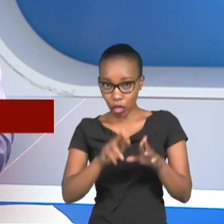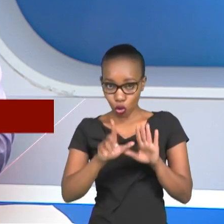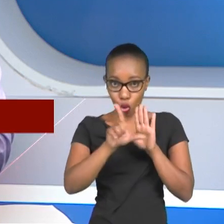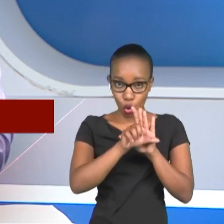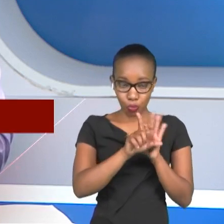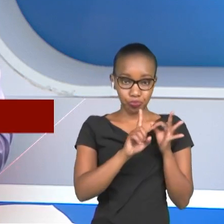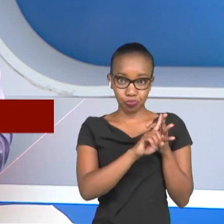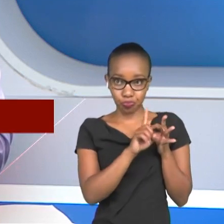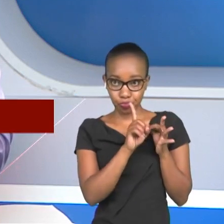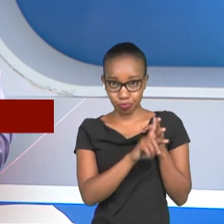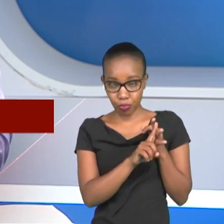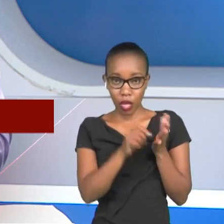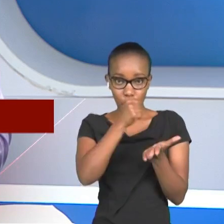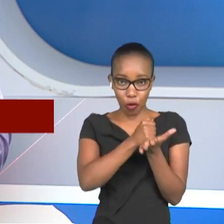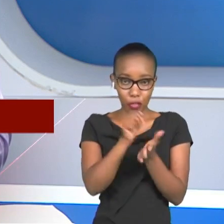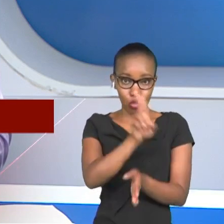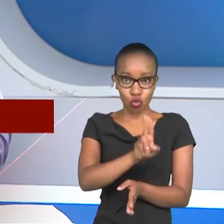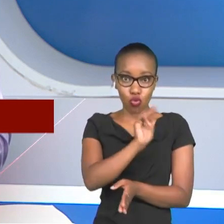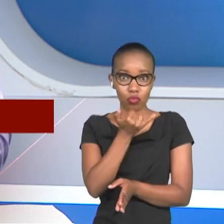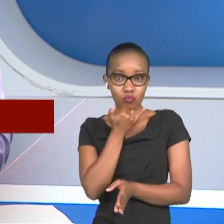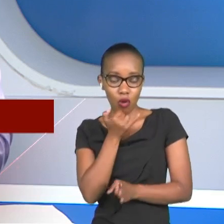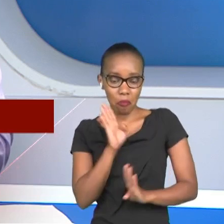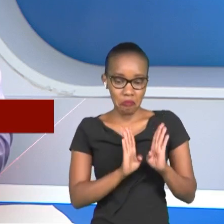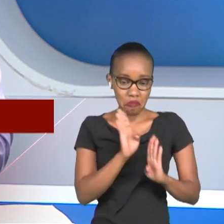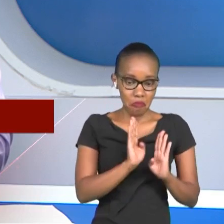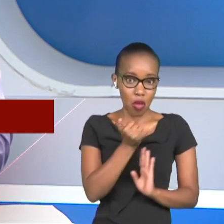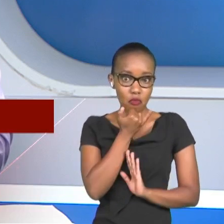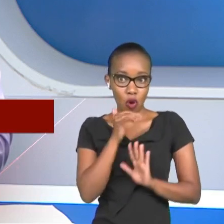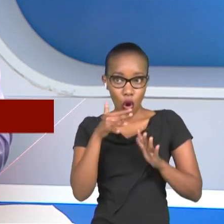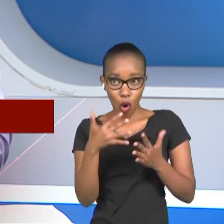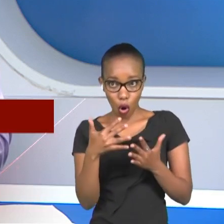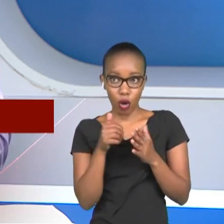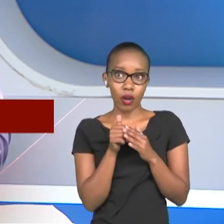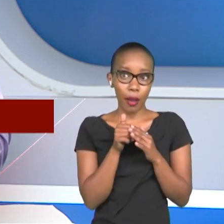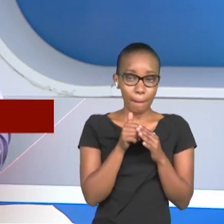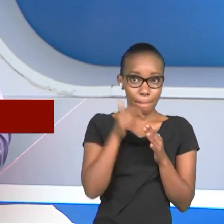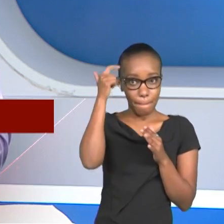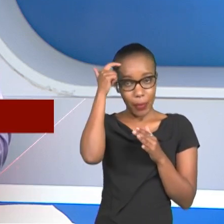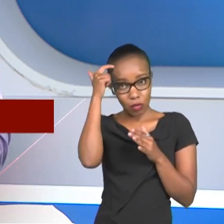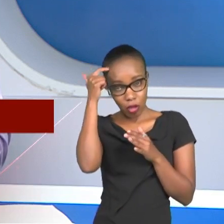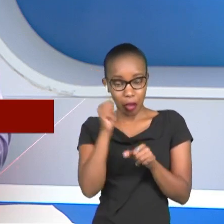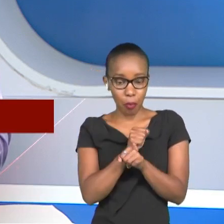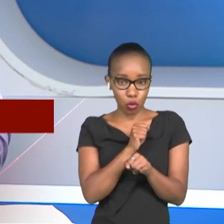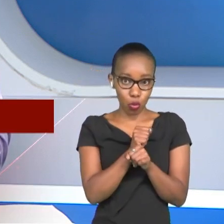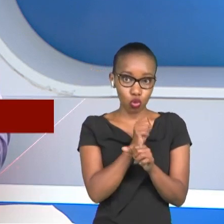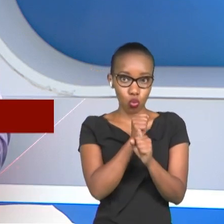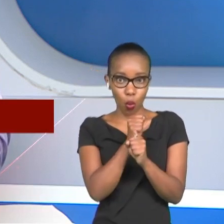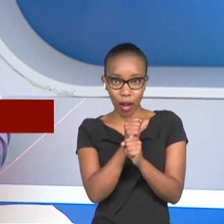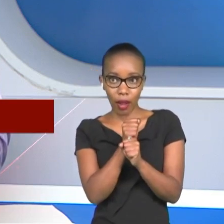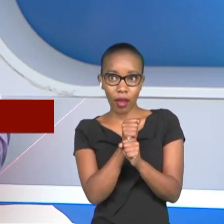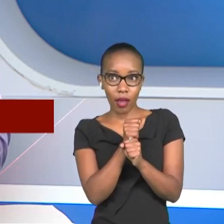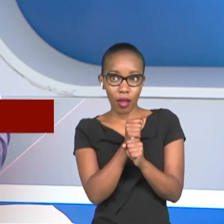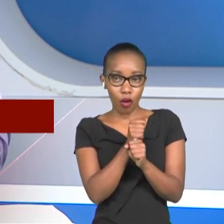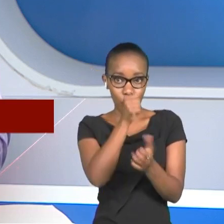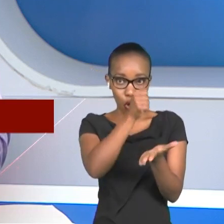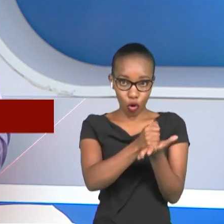And C. Abuse of office or gross misconduct or physical or mental incapacity to perform the functions of